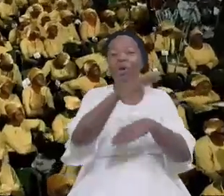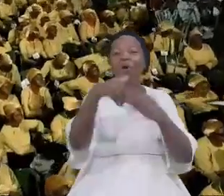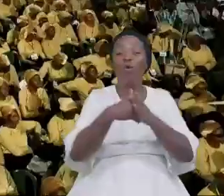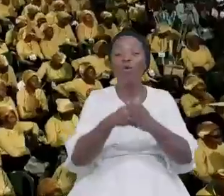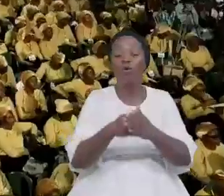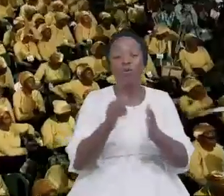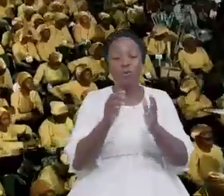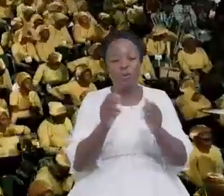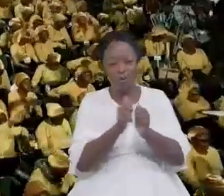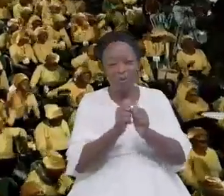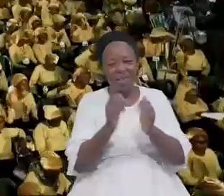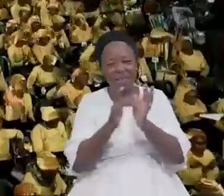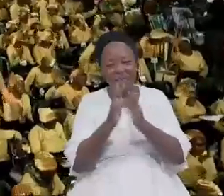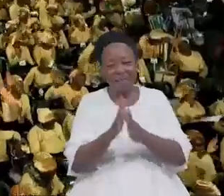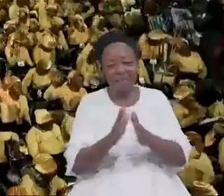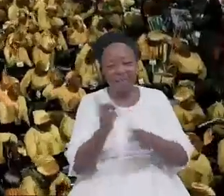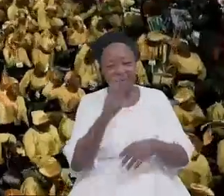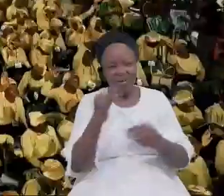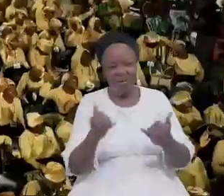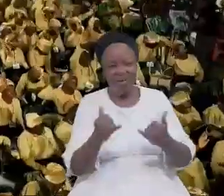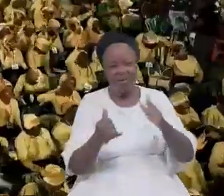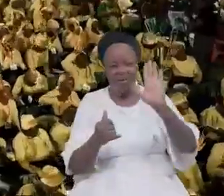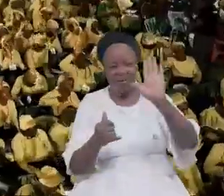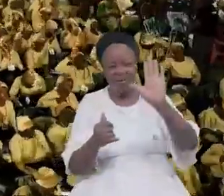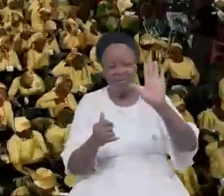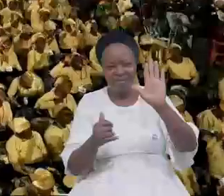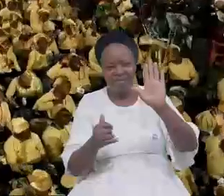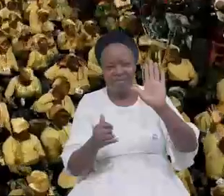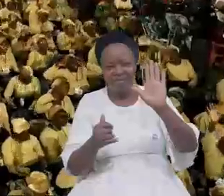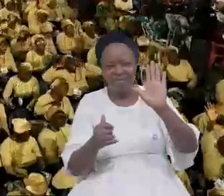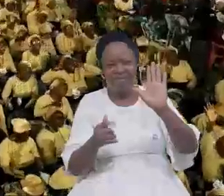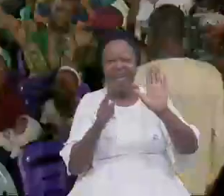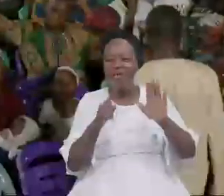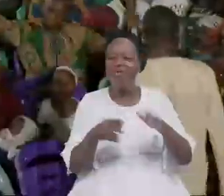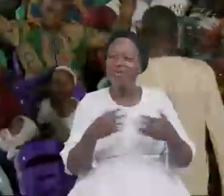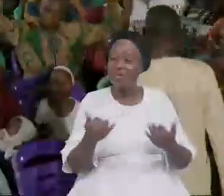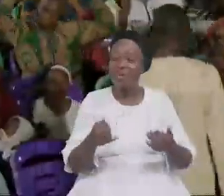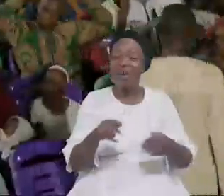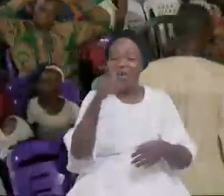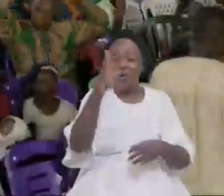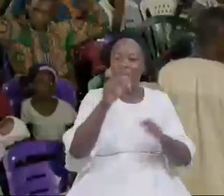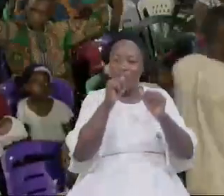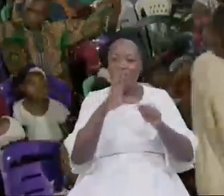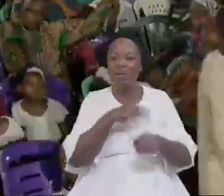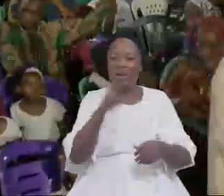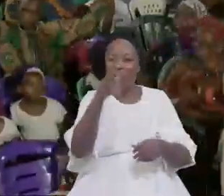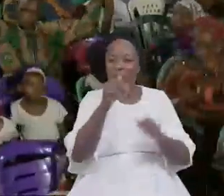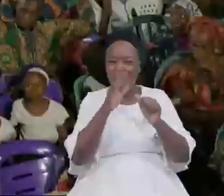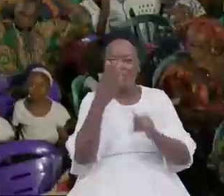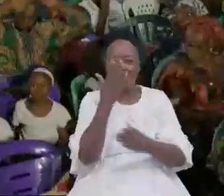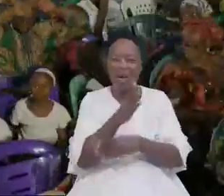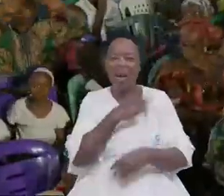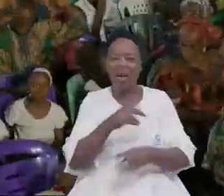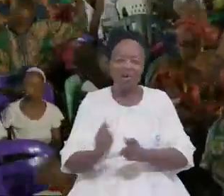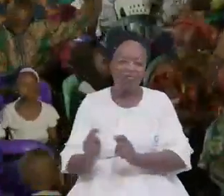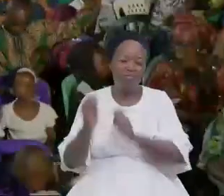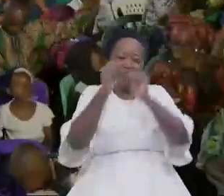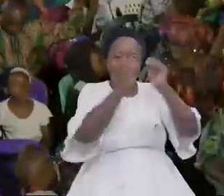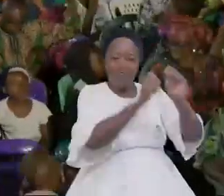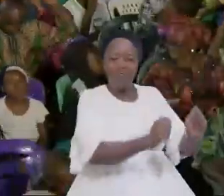Where are you? Amen. Amen. God bless you. God bless your hands. And God transports you out of